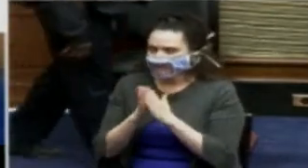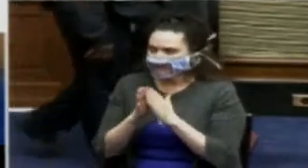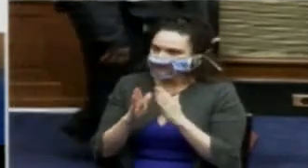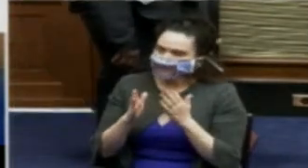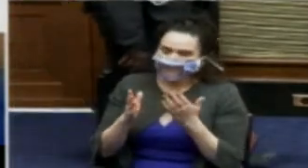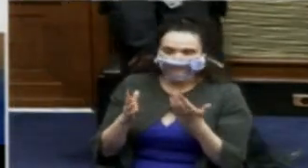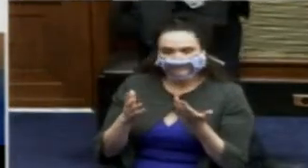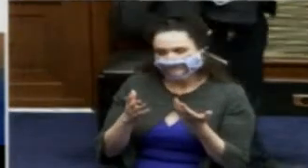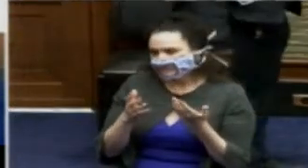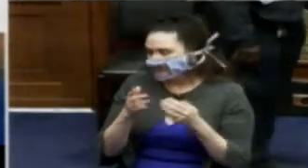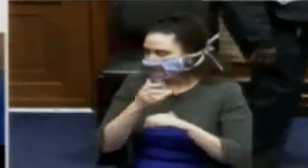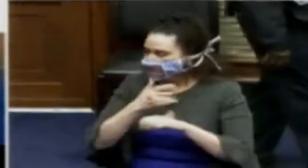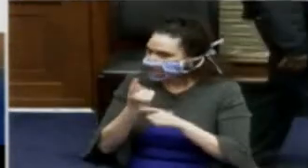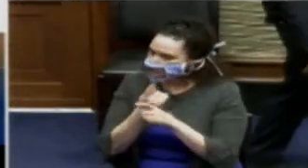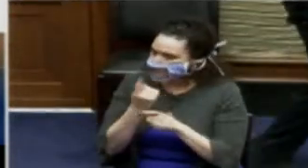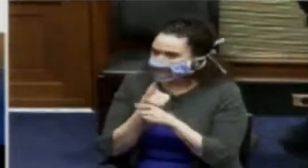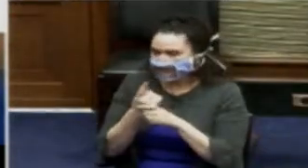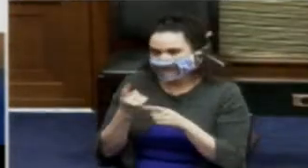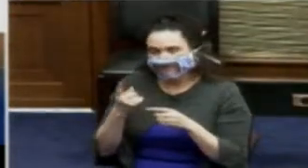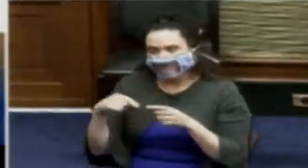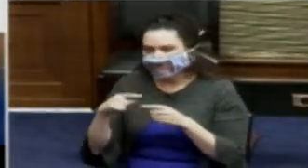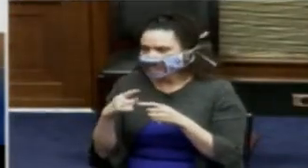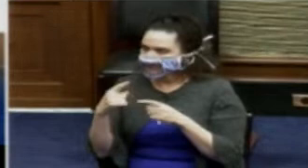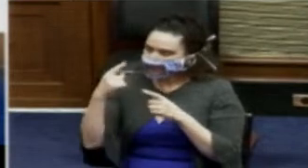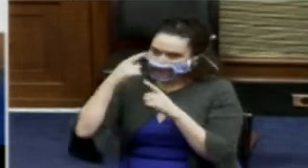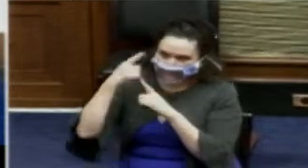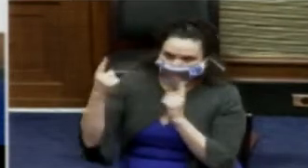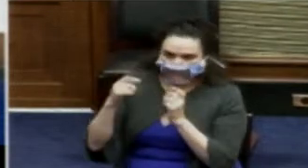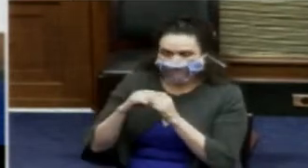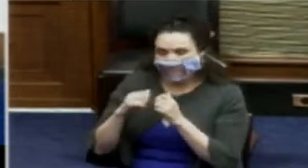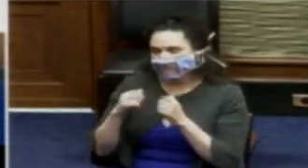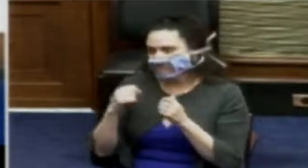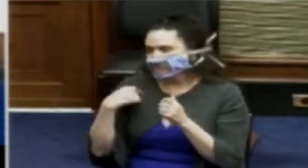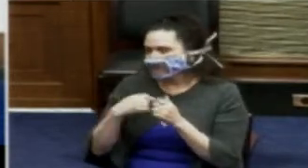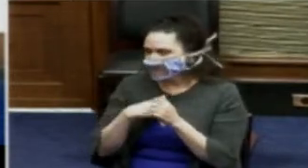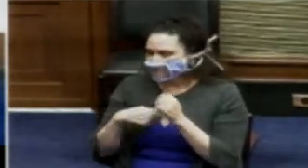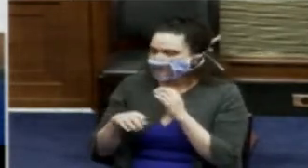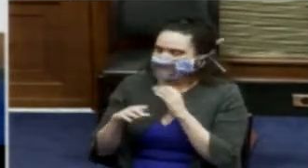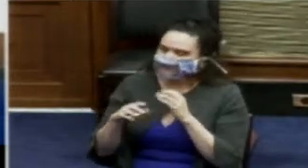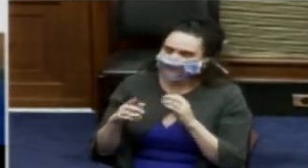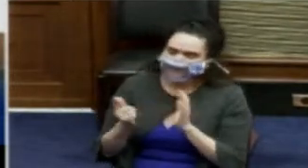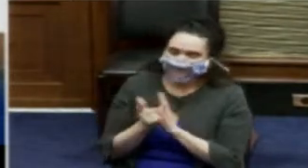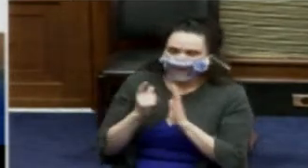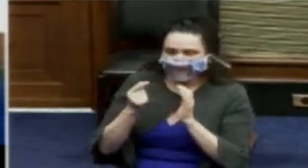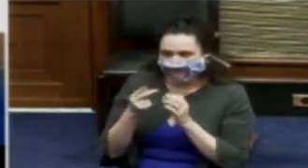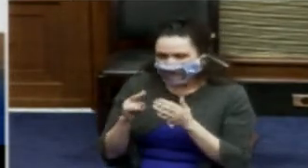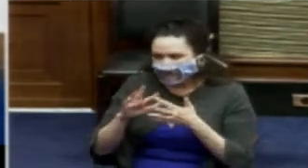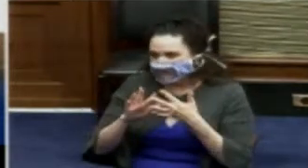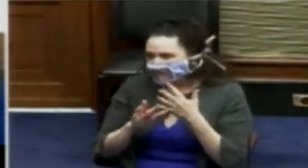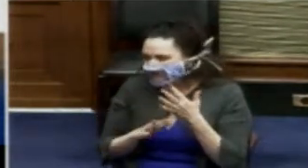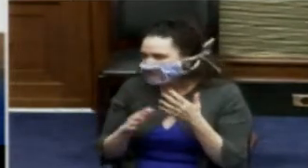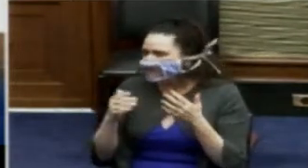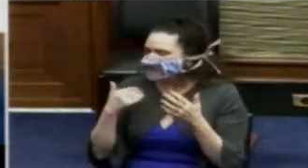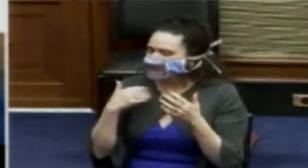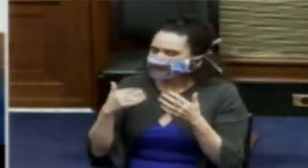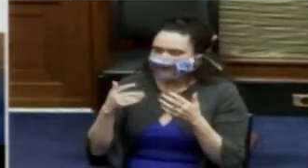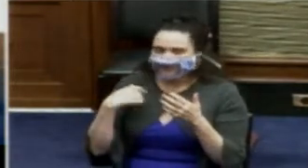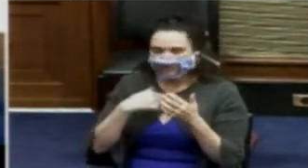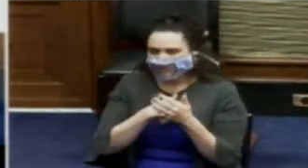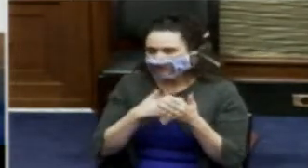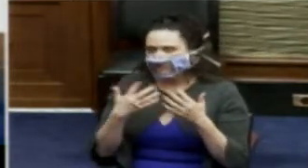health, and collective bargaining. Ms. Schwartz, does H.R. 51 comply with the equal footing